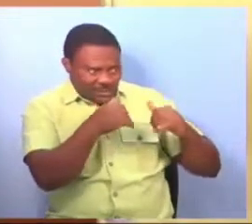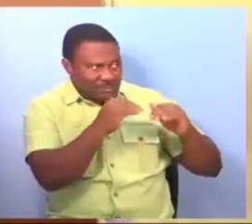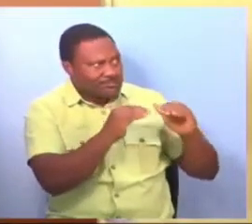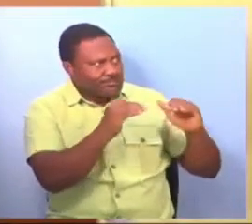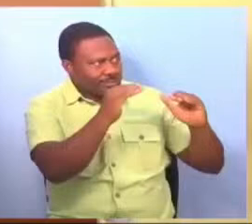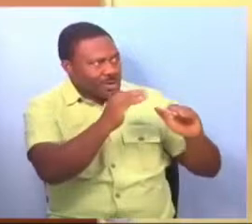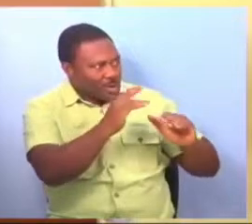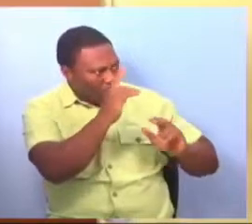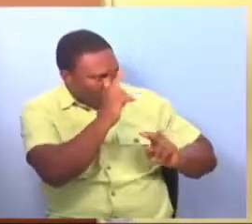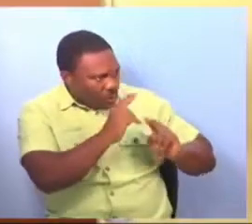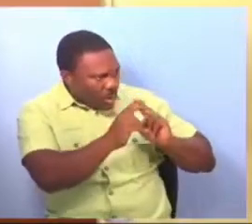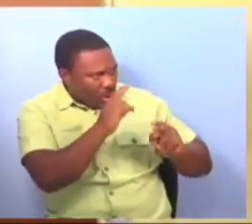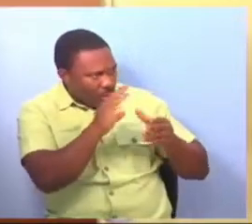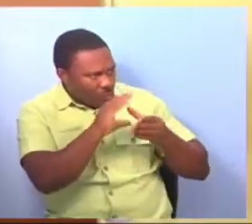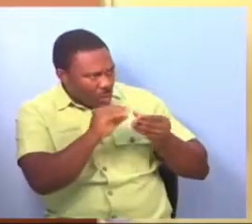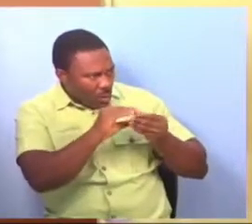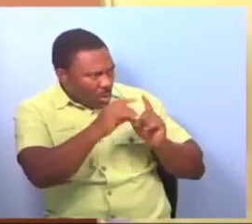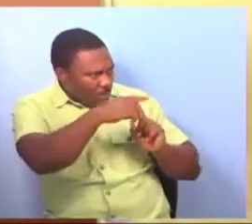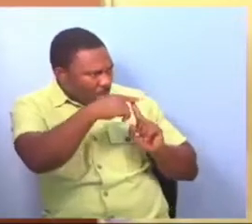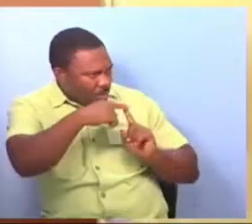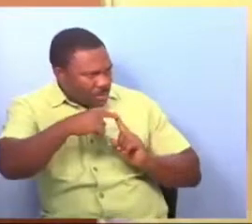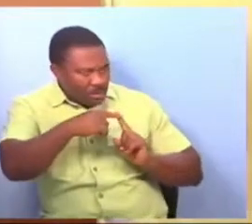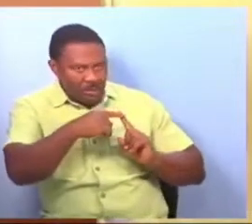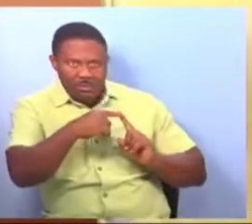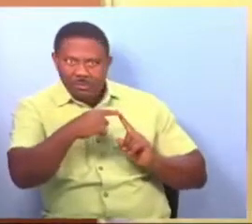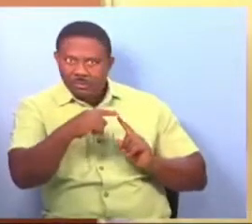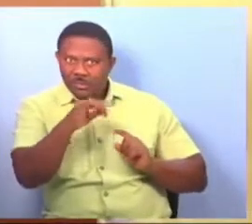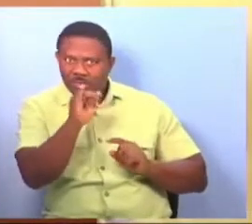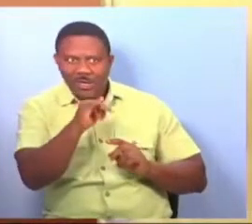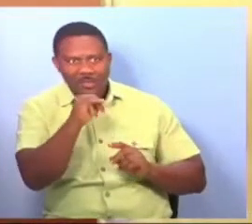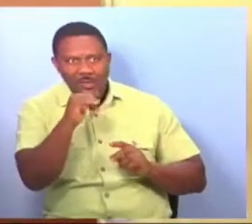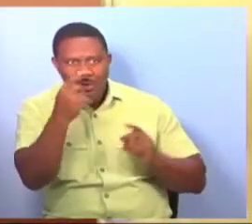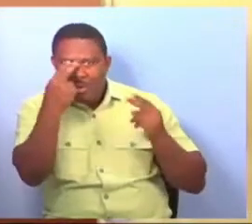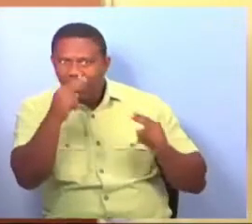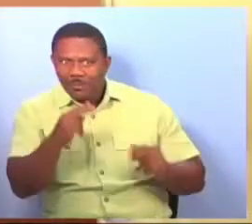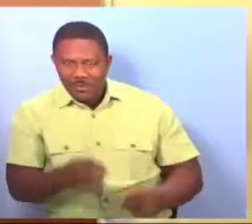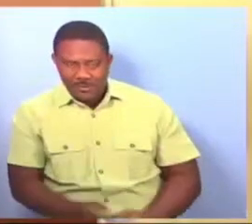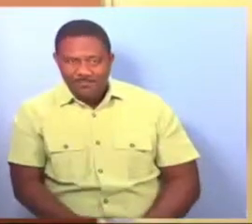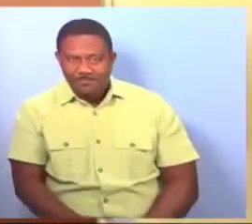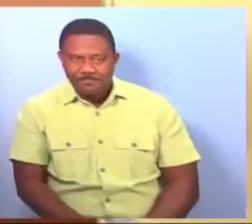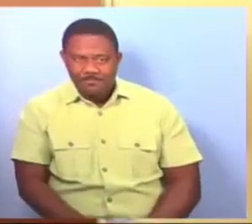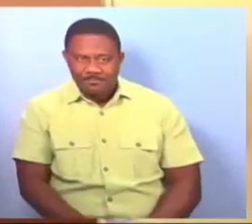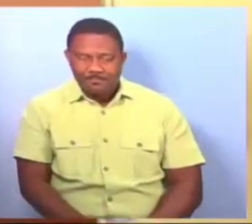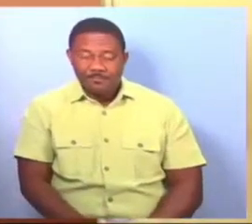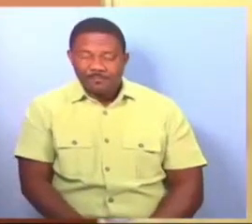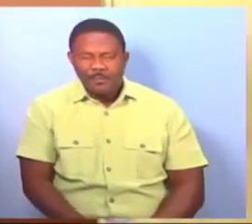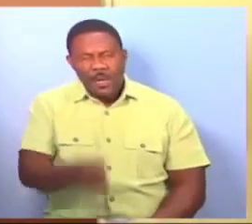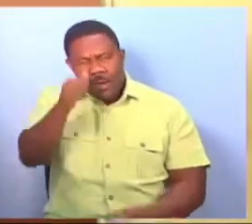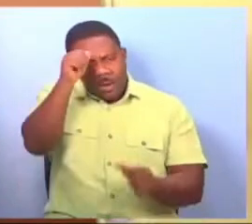Mr. Speaker, the 5th Parliament,